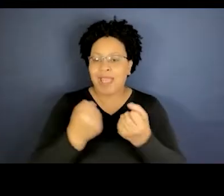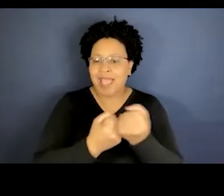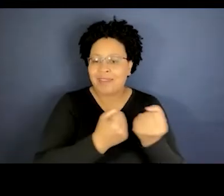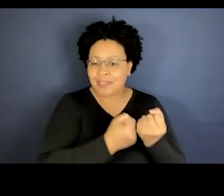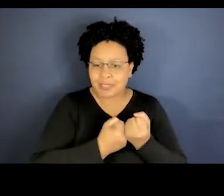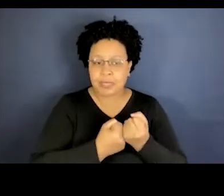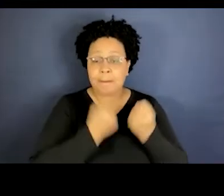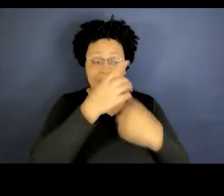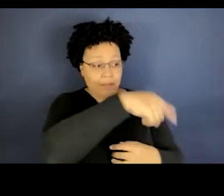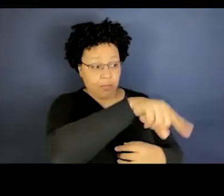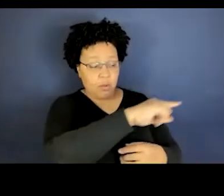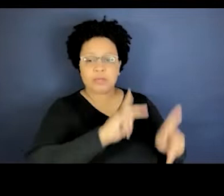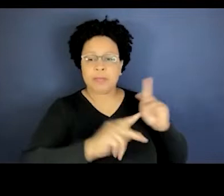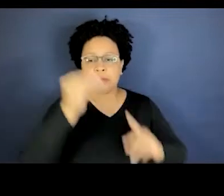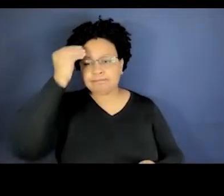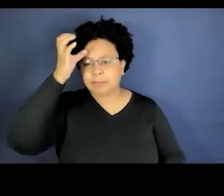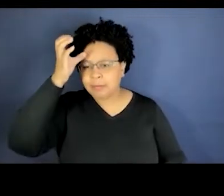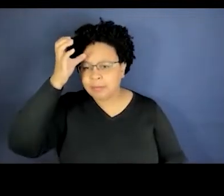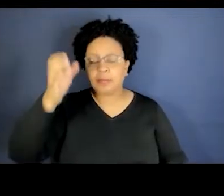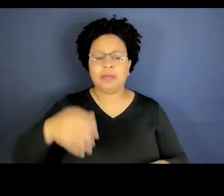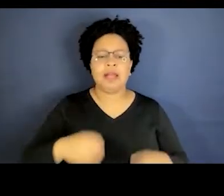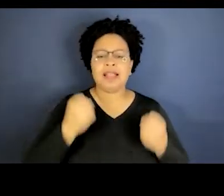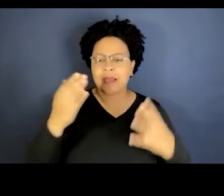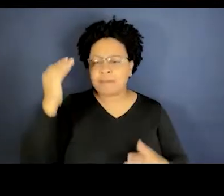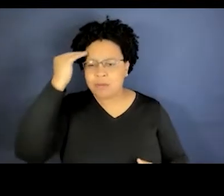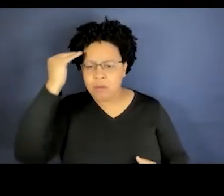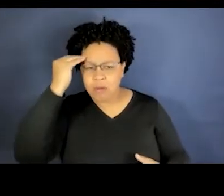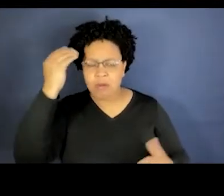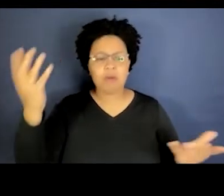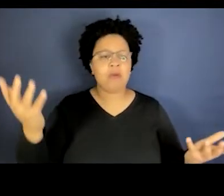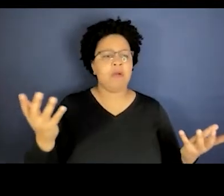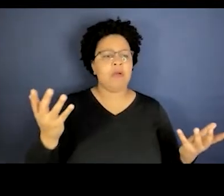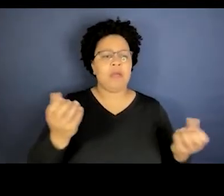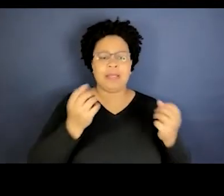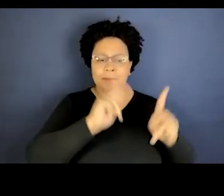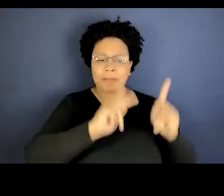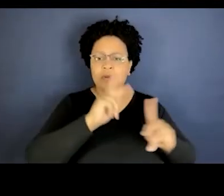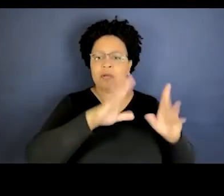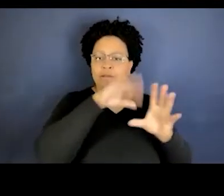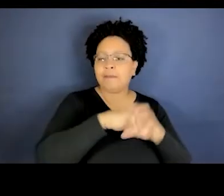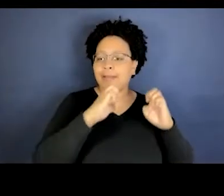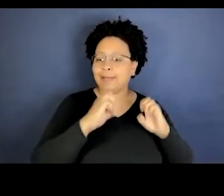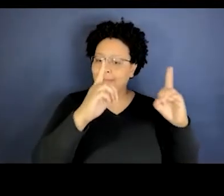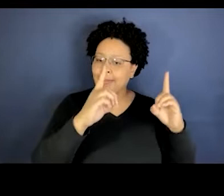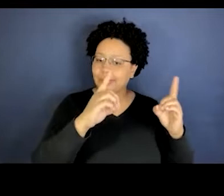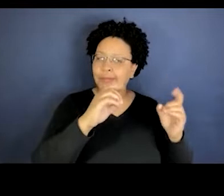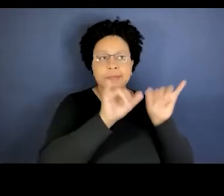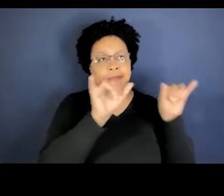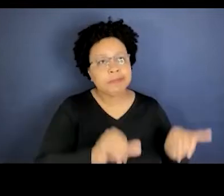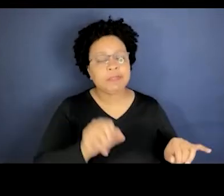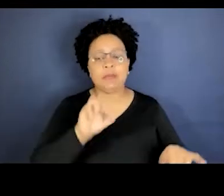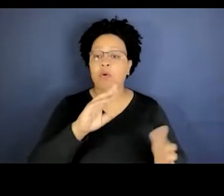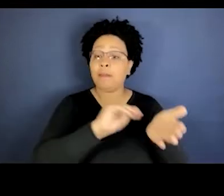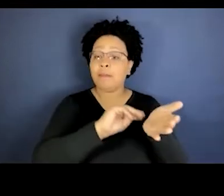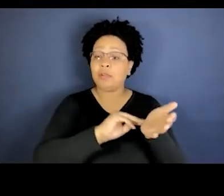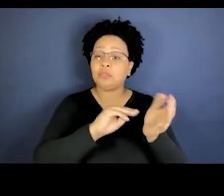very knowledgeable. They had, maybe they were people that were already involved in the educational system or medical system.